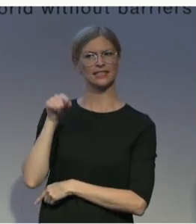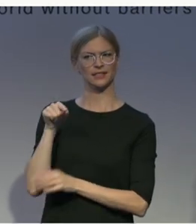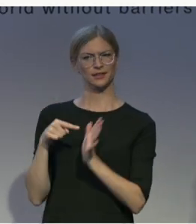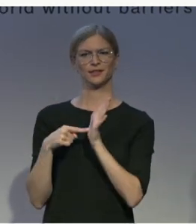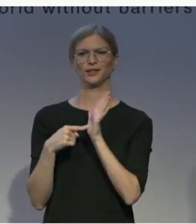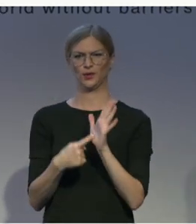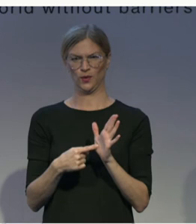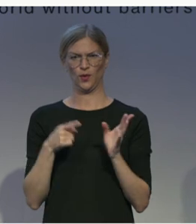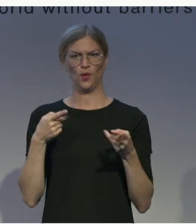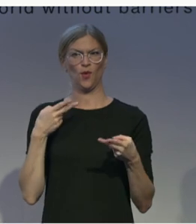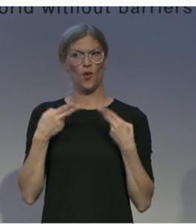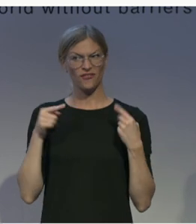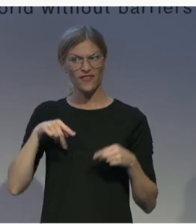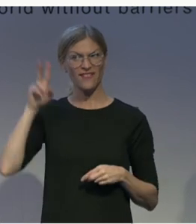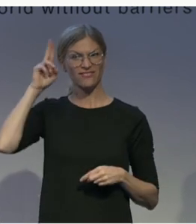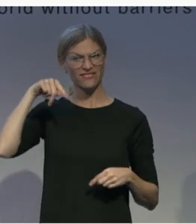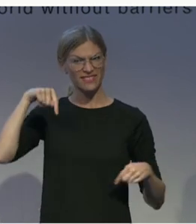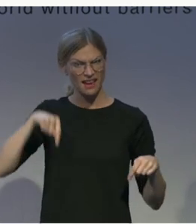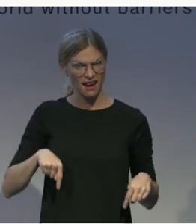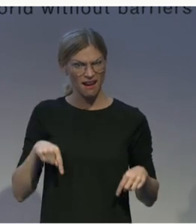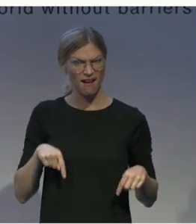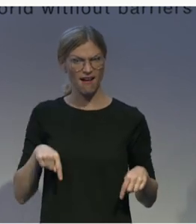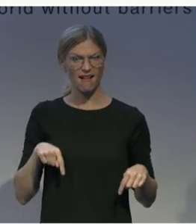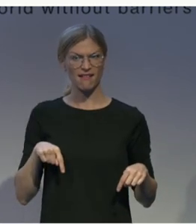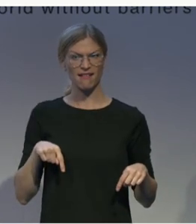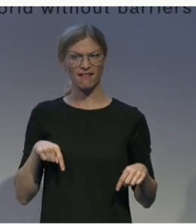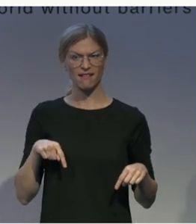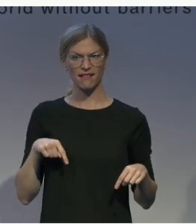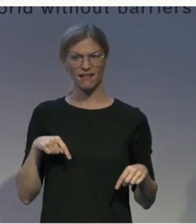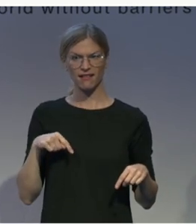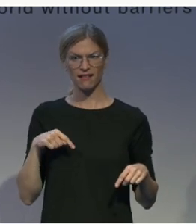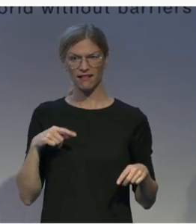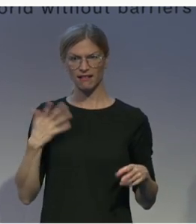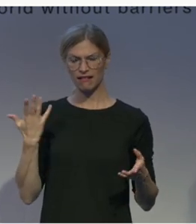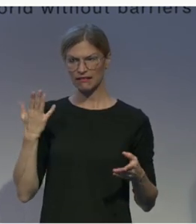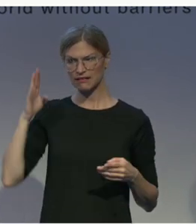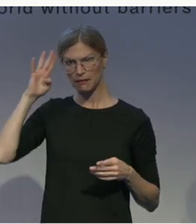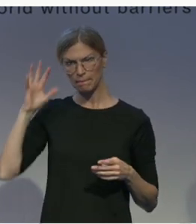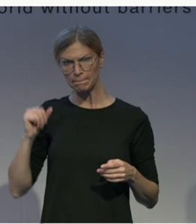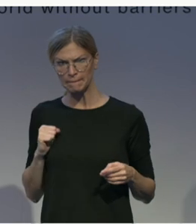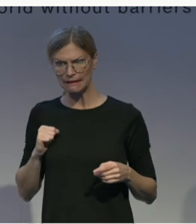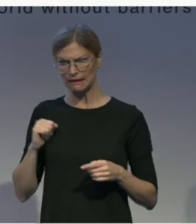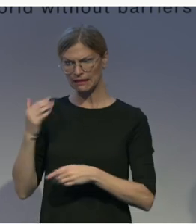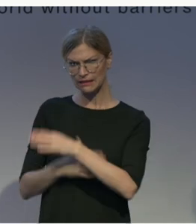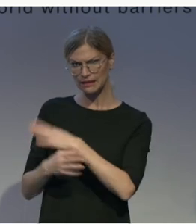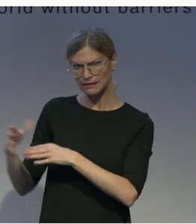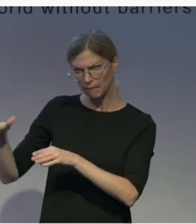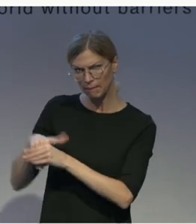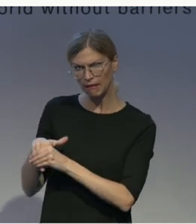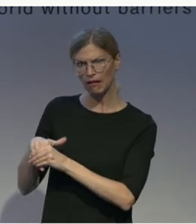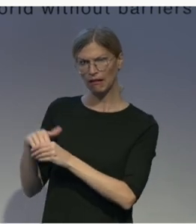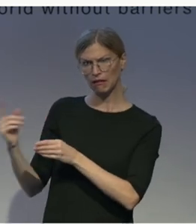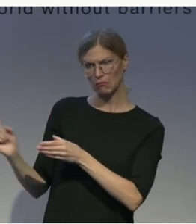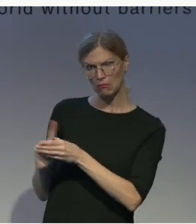Vienna, but when we talk about advancement in different fields on disability, employment is where we have succeeded